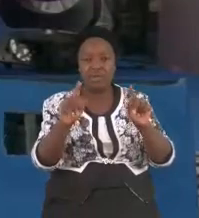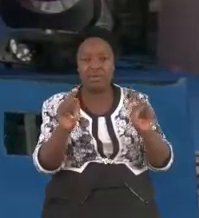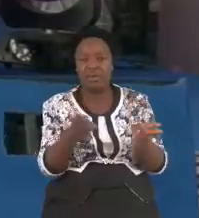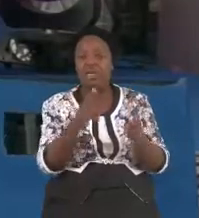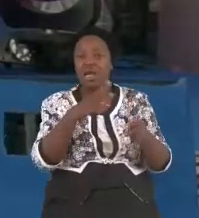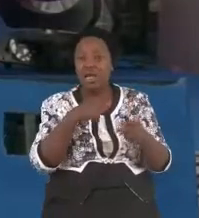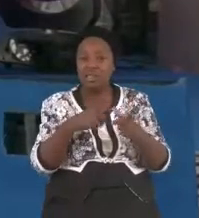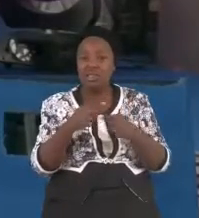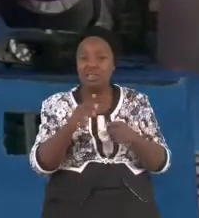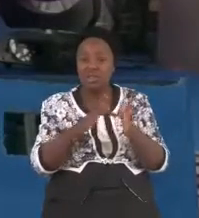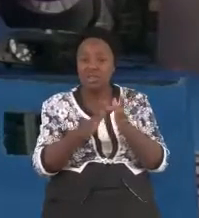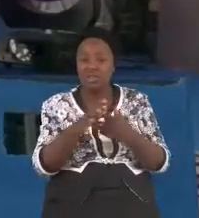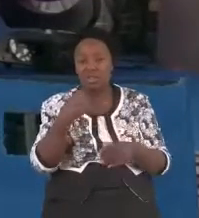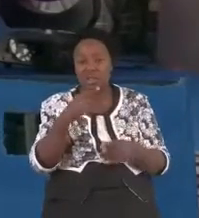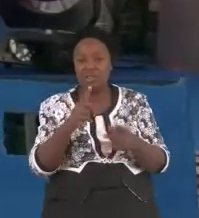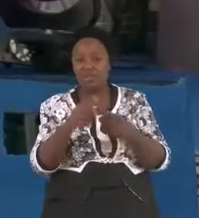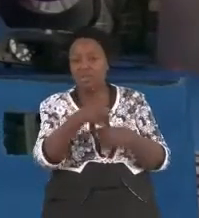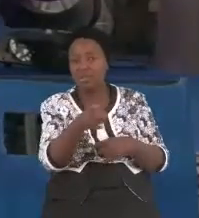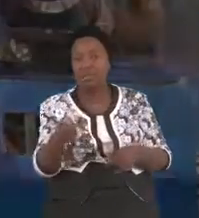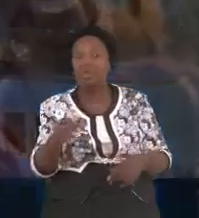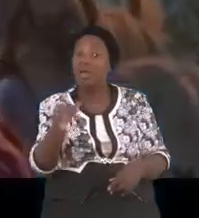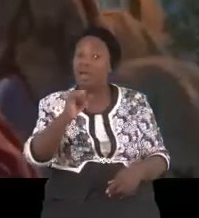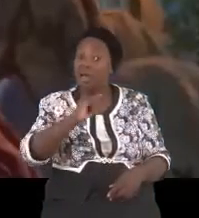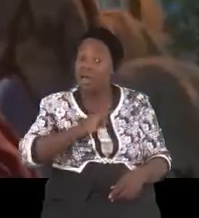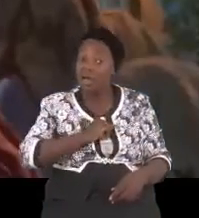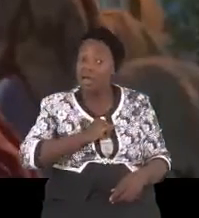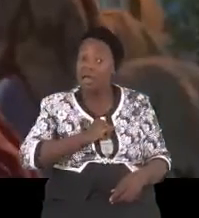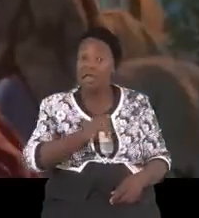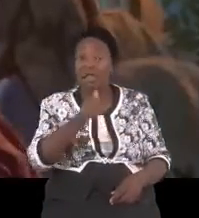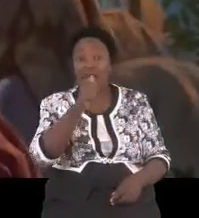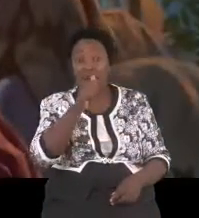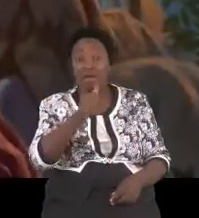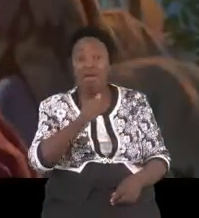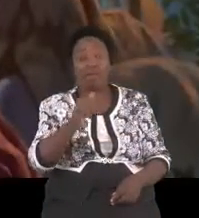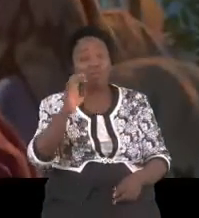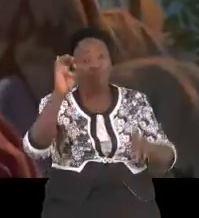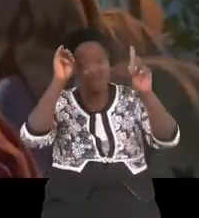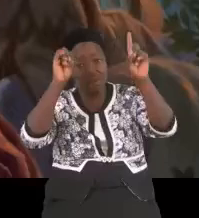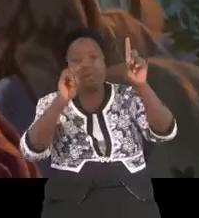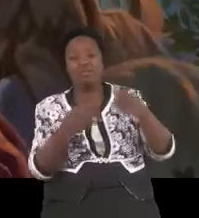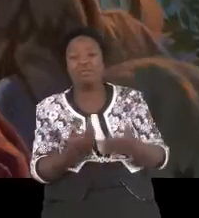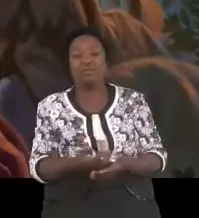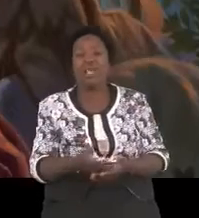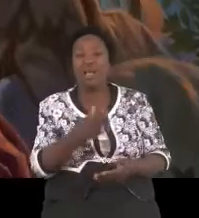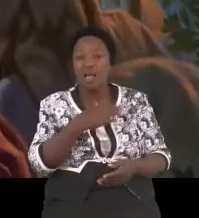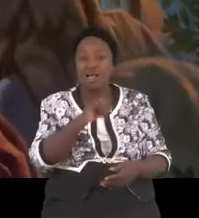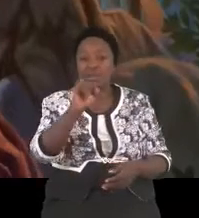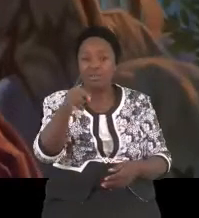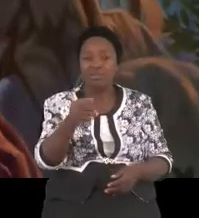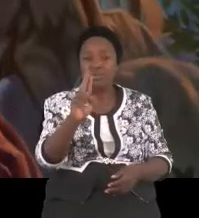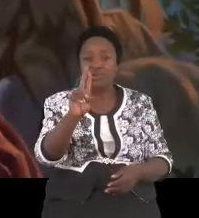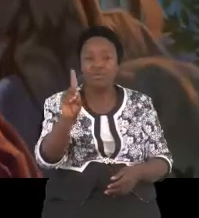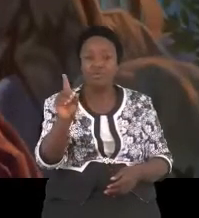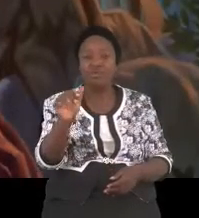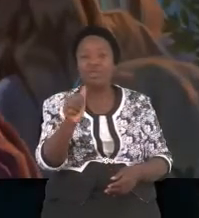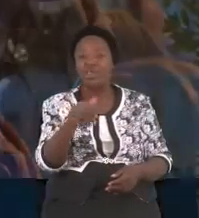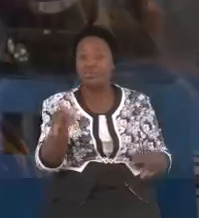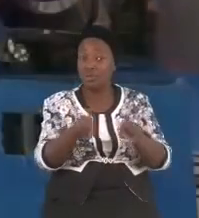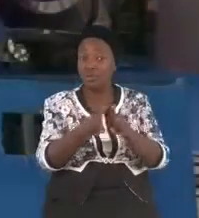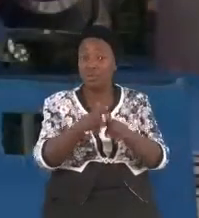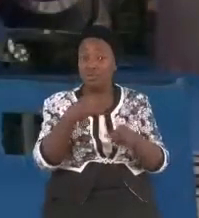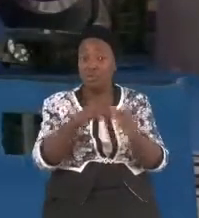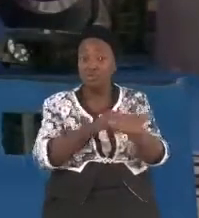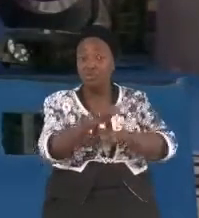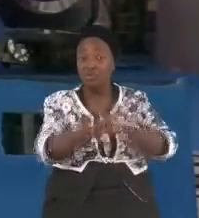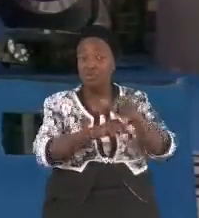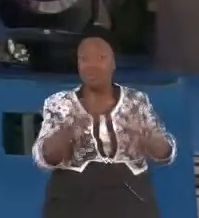them i am he and judas also will betrayed him stood with